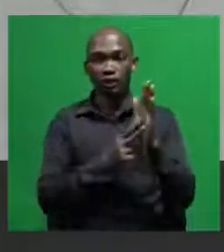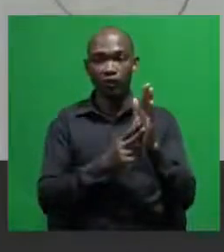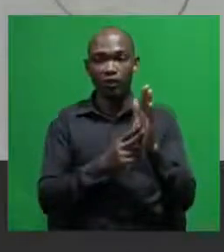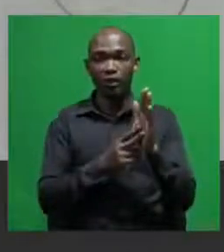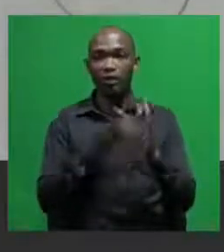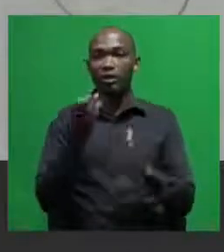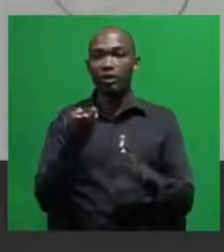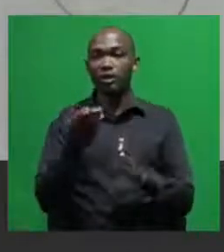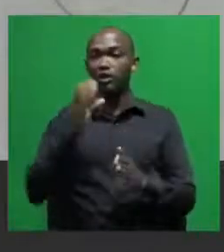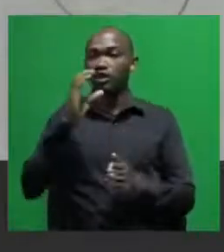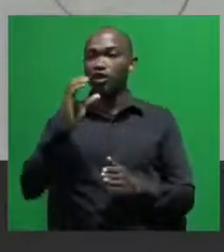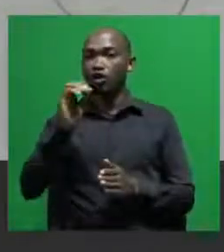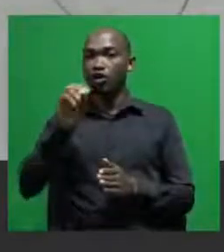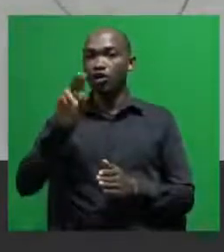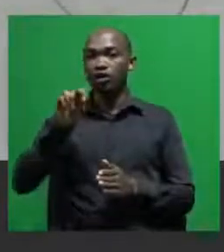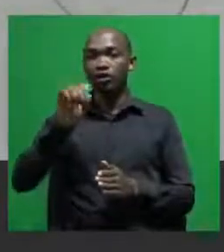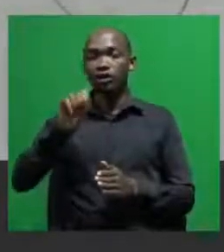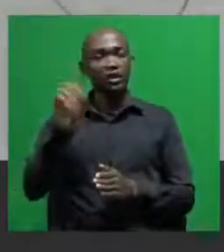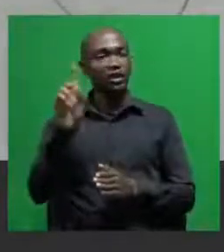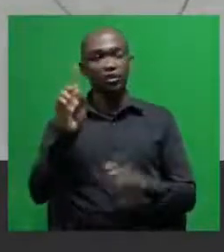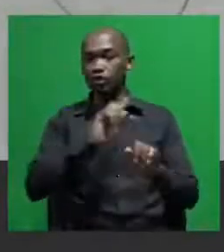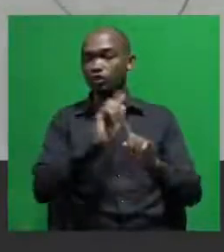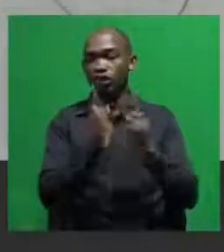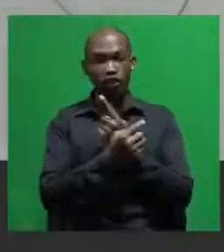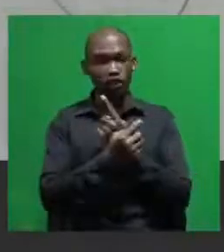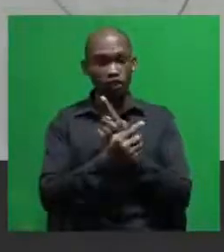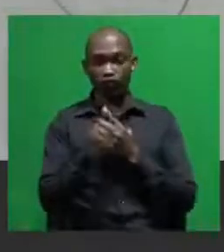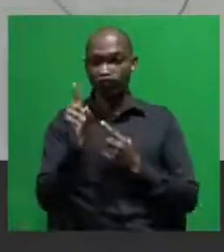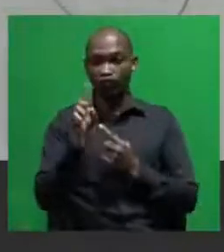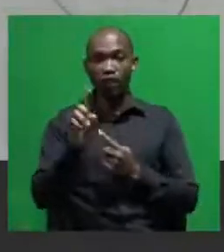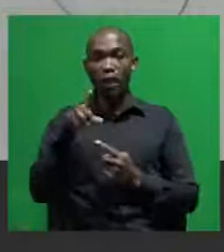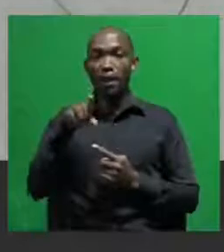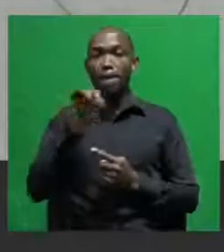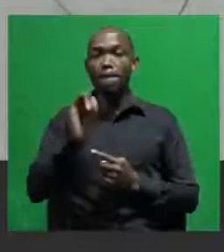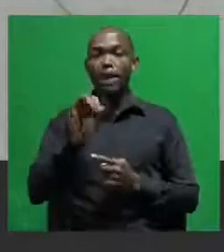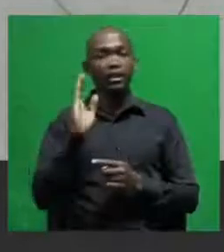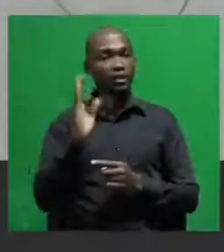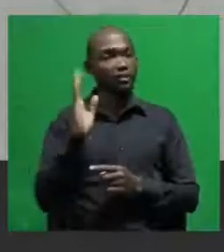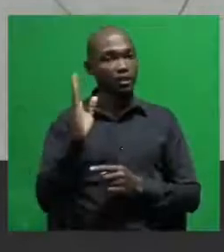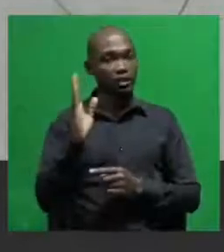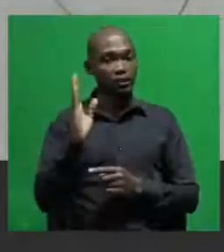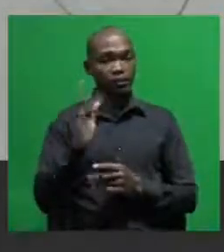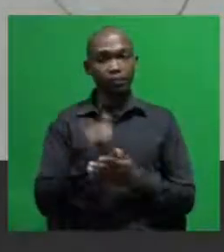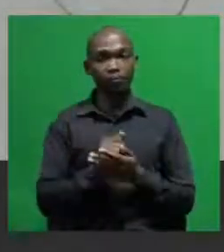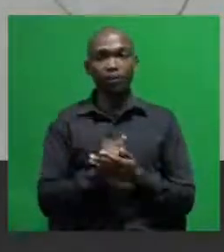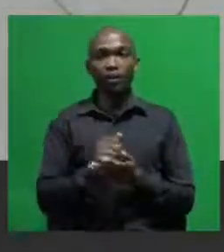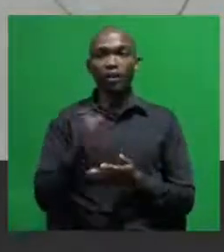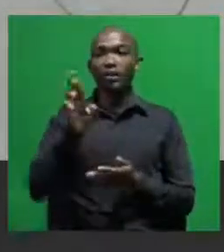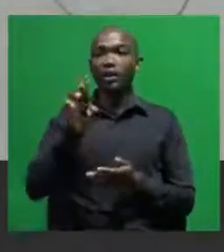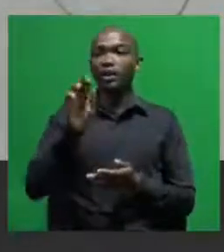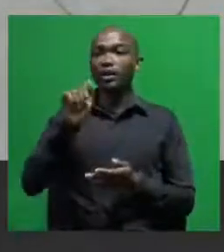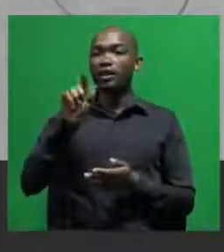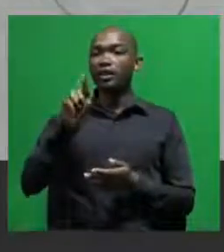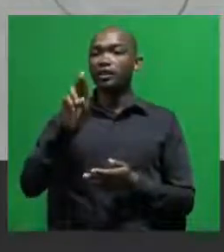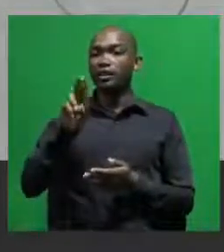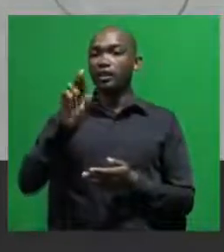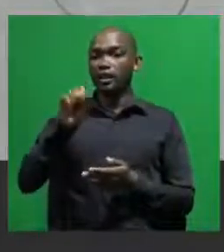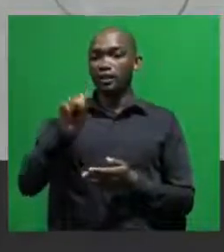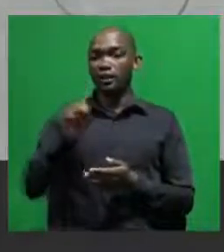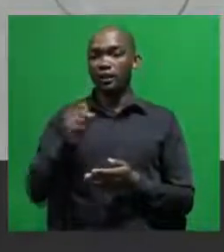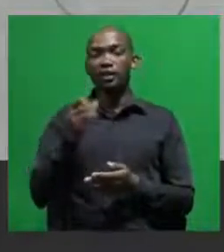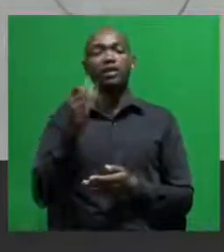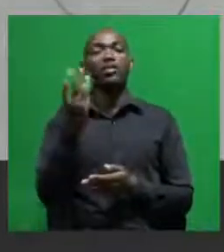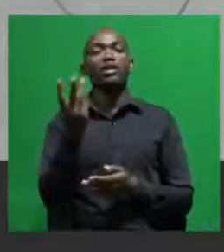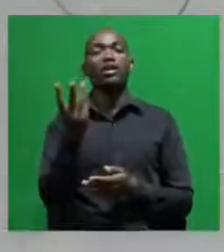22/7, which is constant, times the radius. What is the radius? The radius